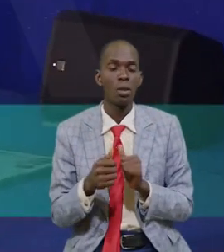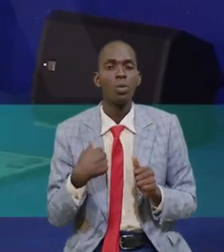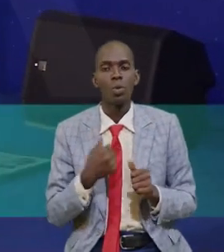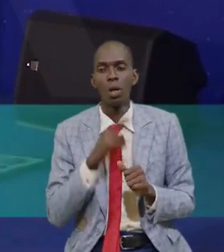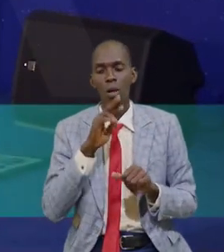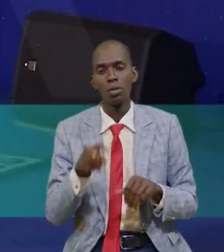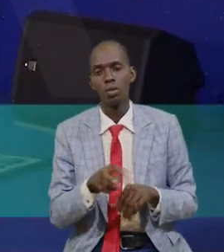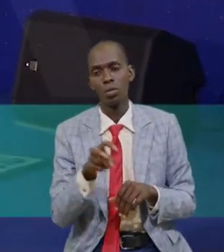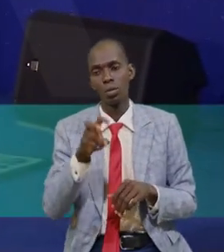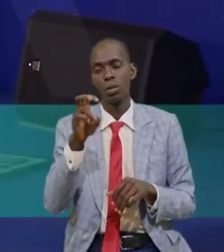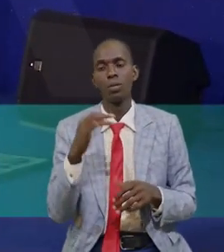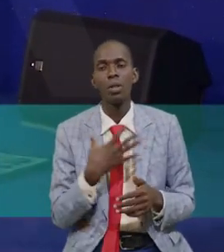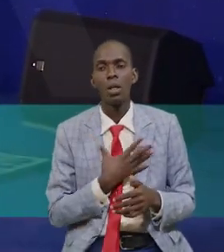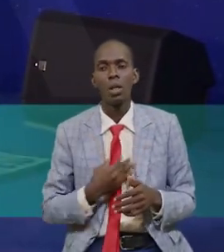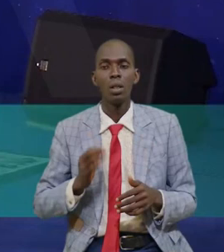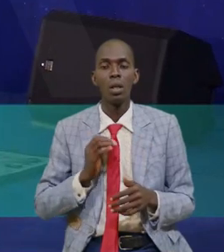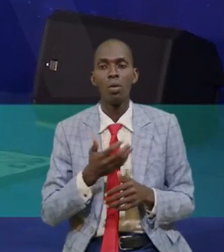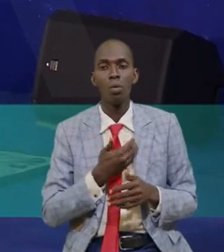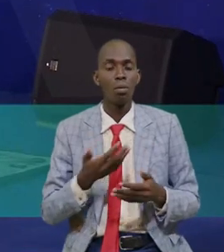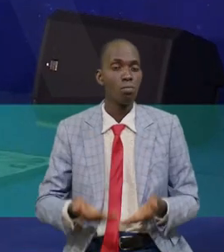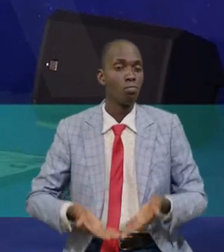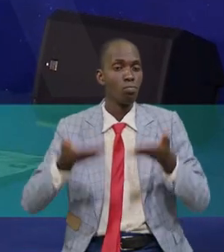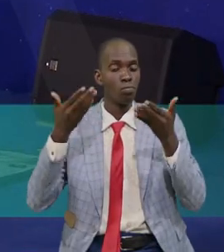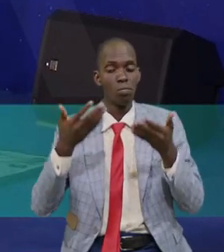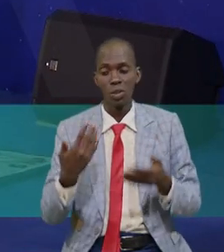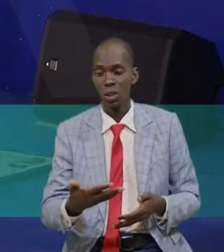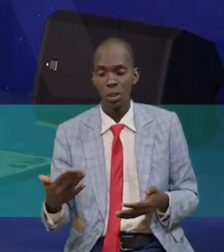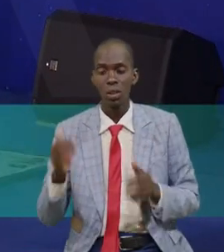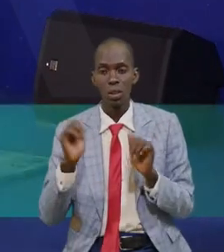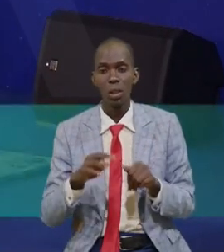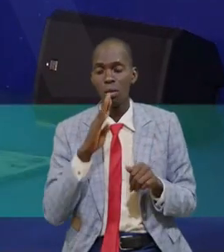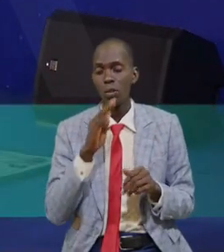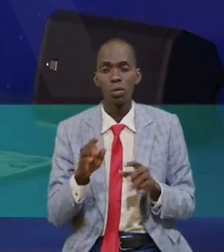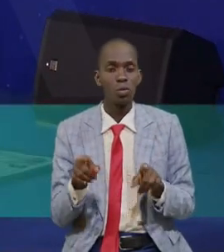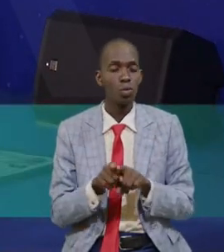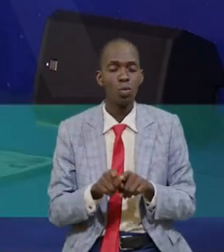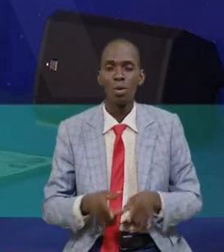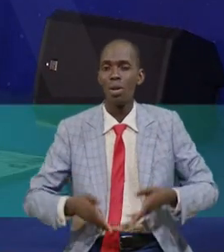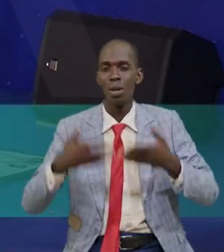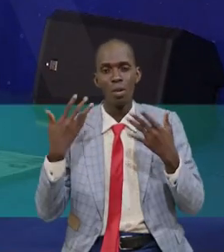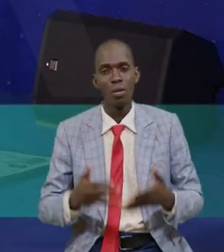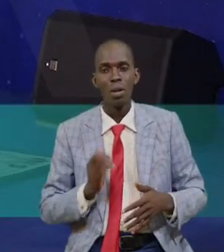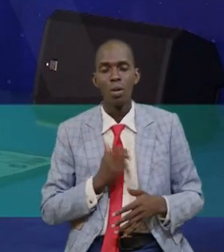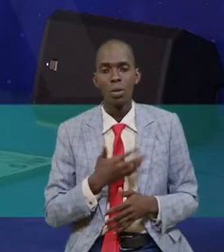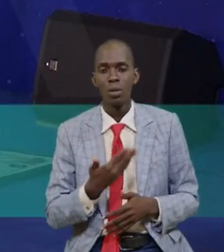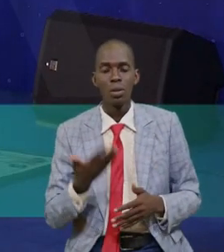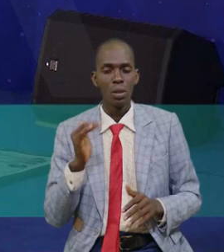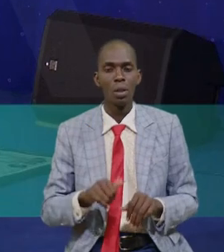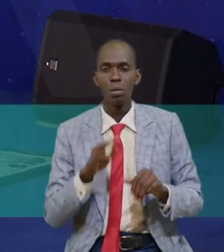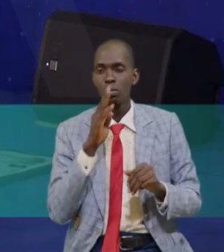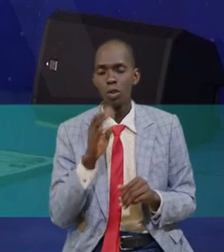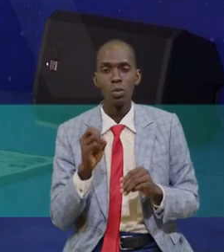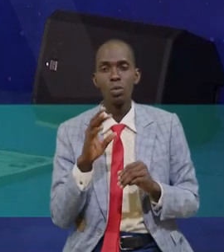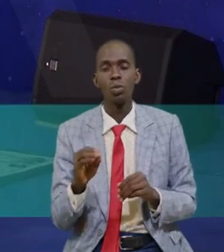journey, and our load can be too heavy. Our load can be too overpowering. And when you